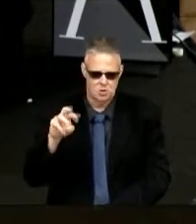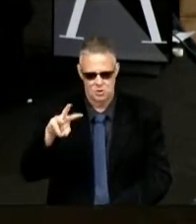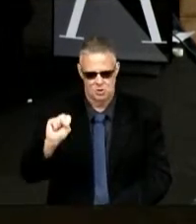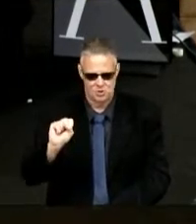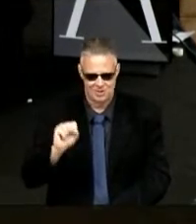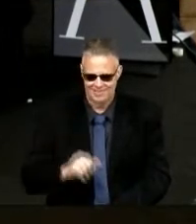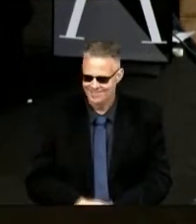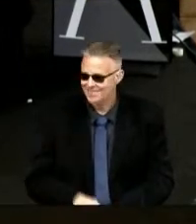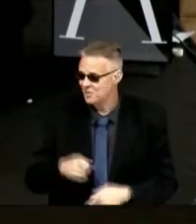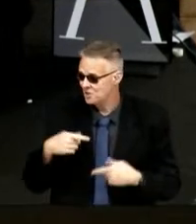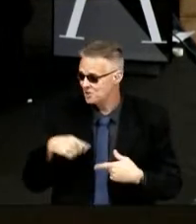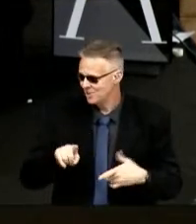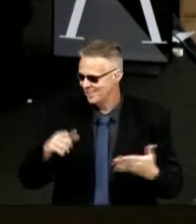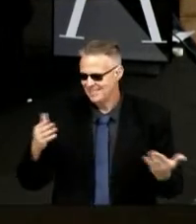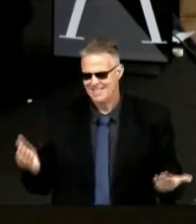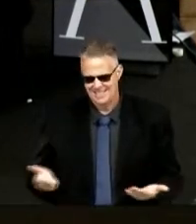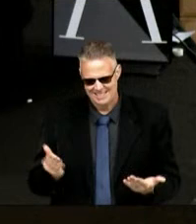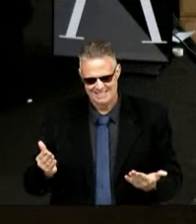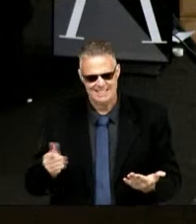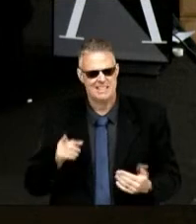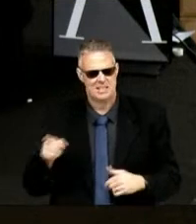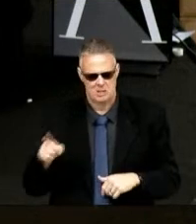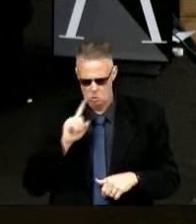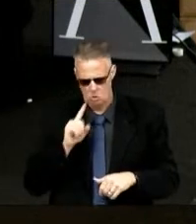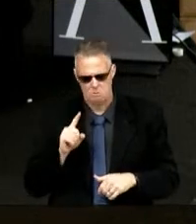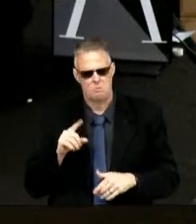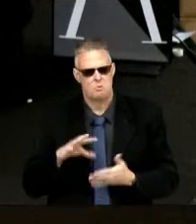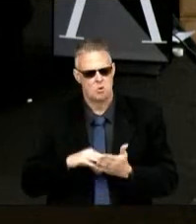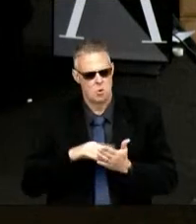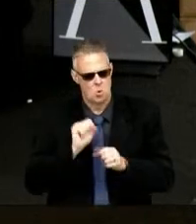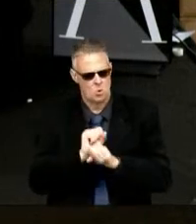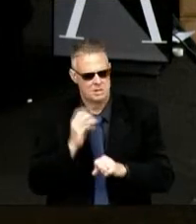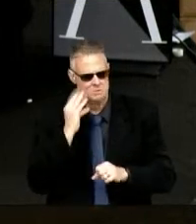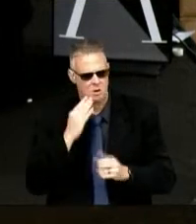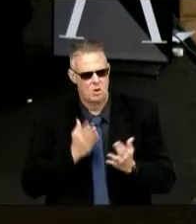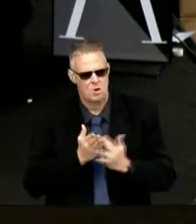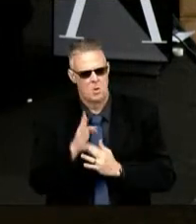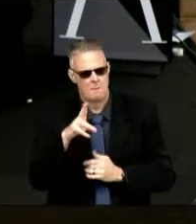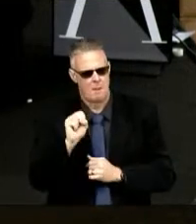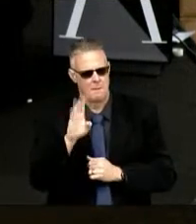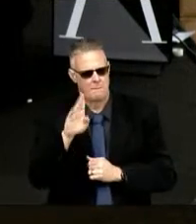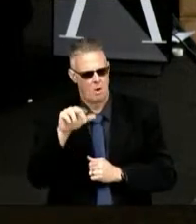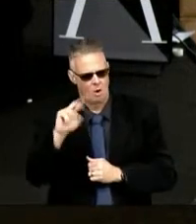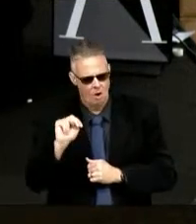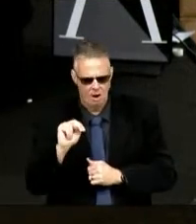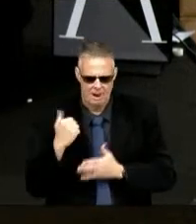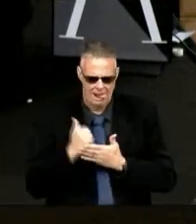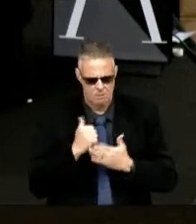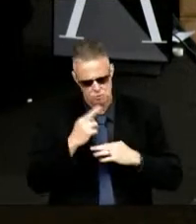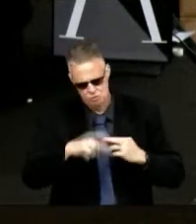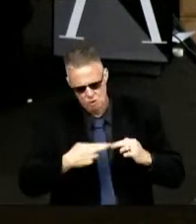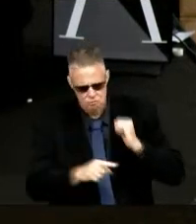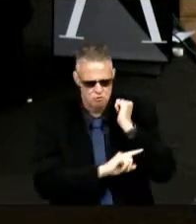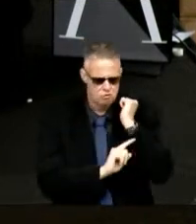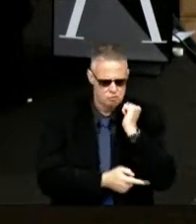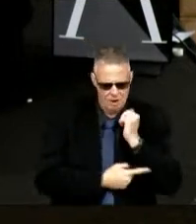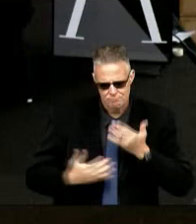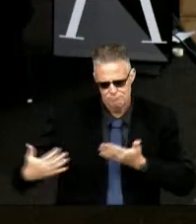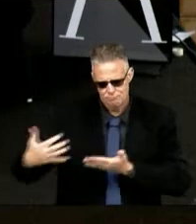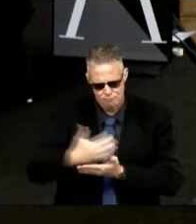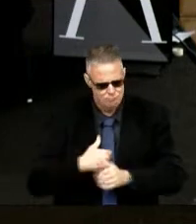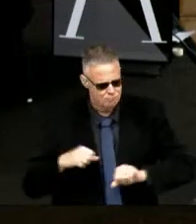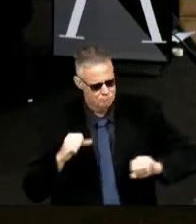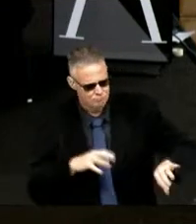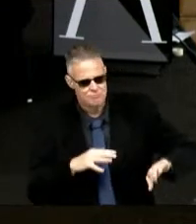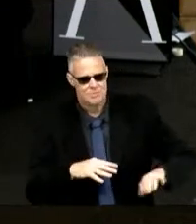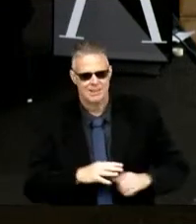During his time at Archway, Mr. gained work experience at Evergreen Public Schools Bus Barn, helping with recycling and trash collection.